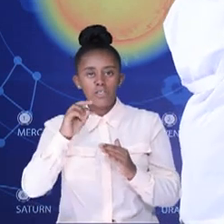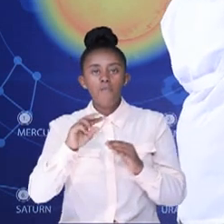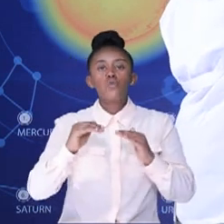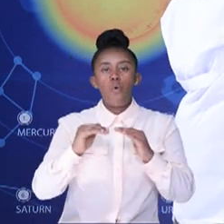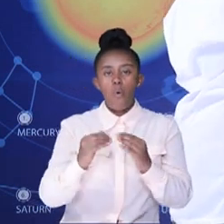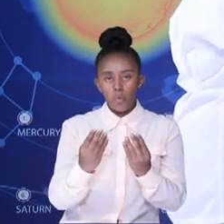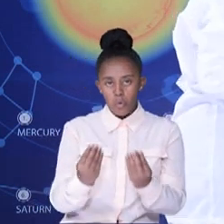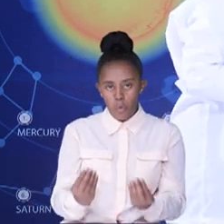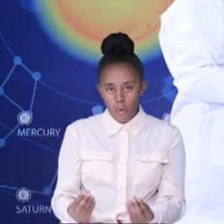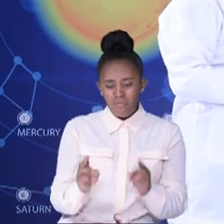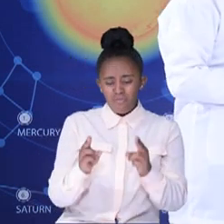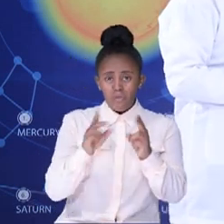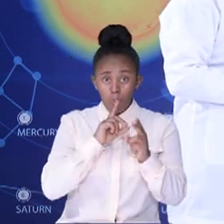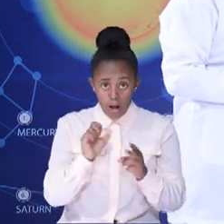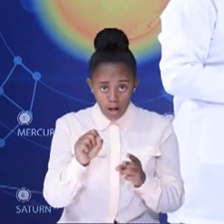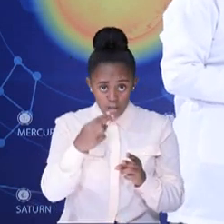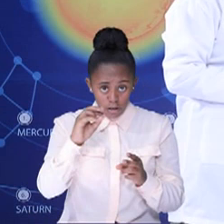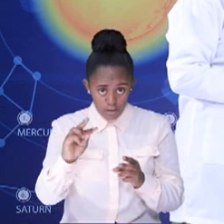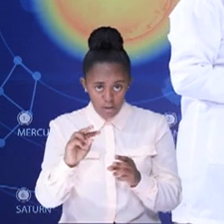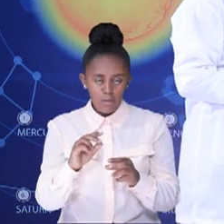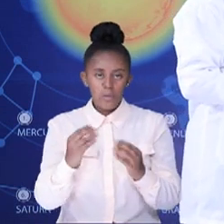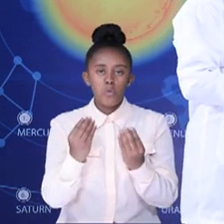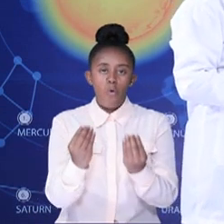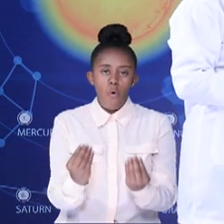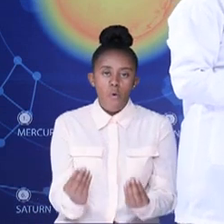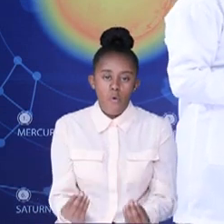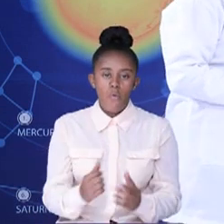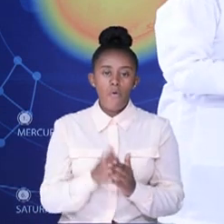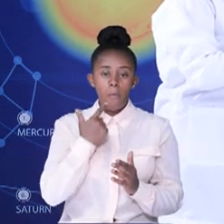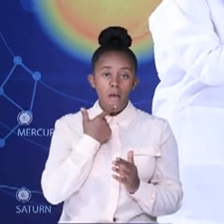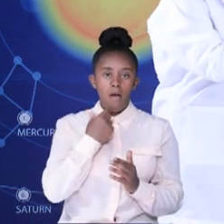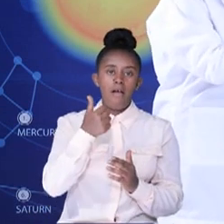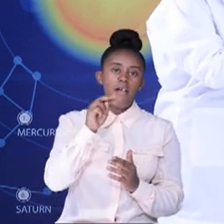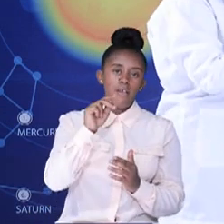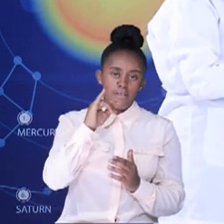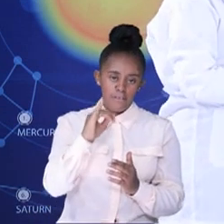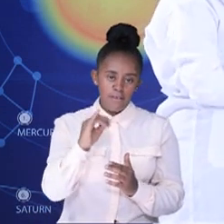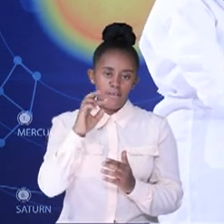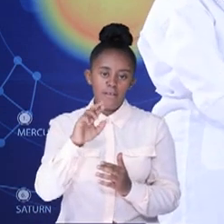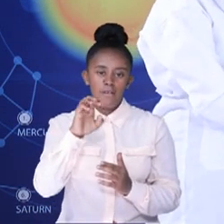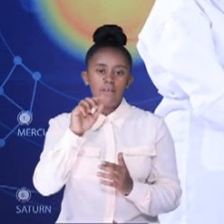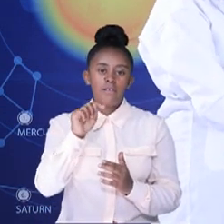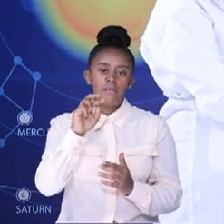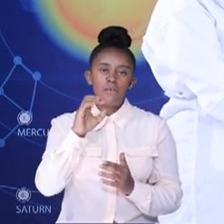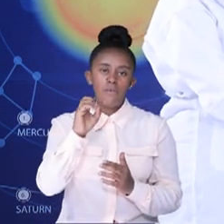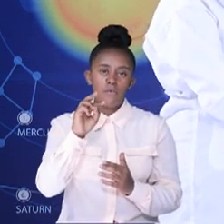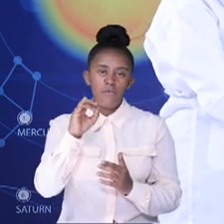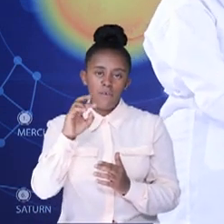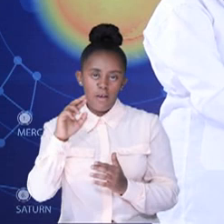slow down the progress to AIDS, the progress to have this combination of illness